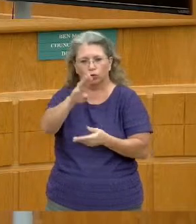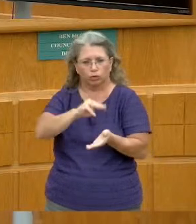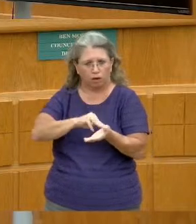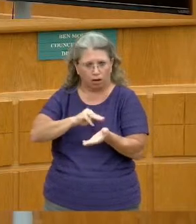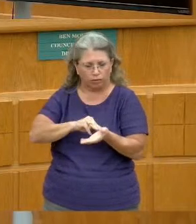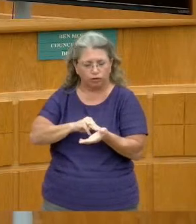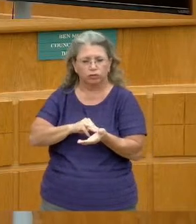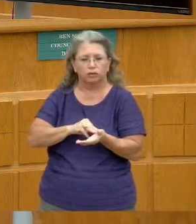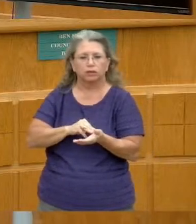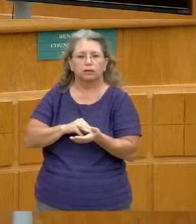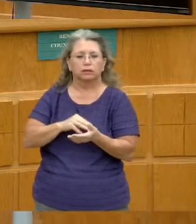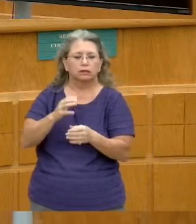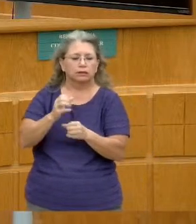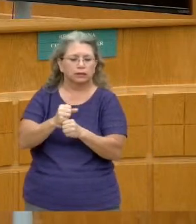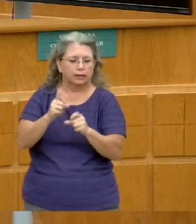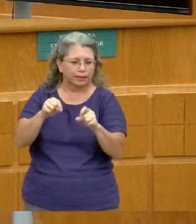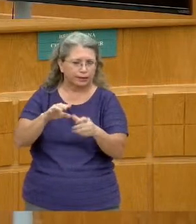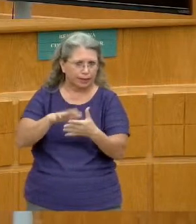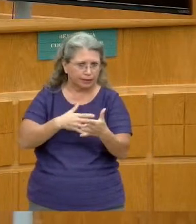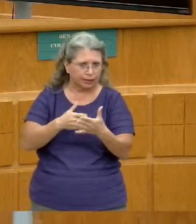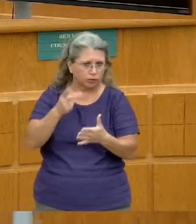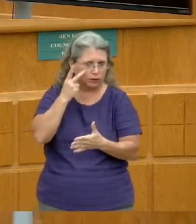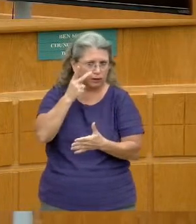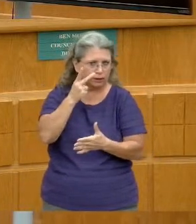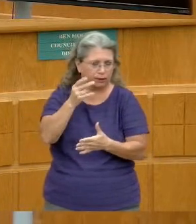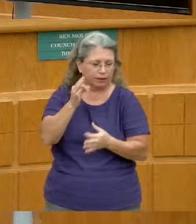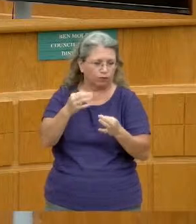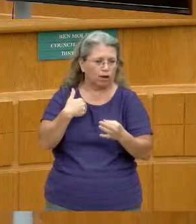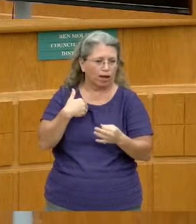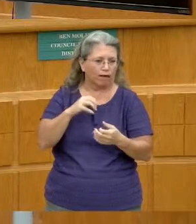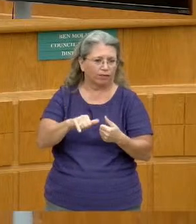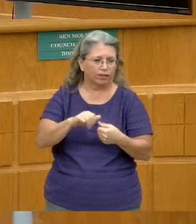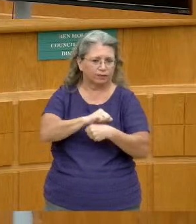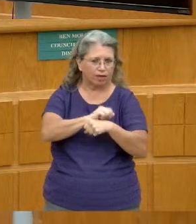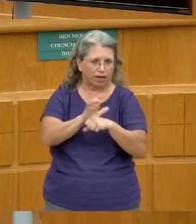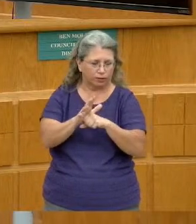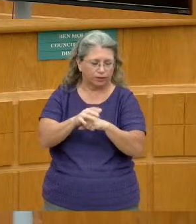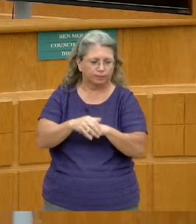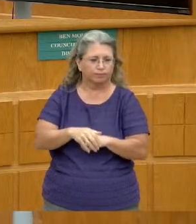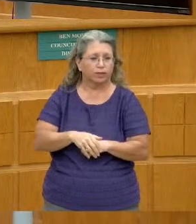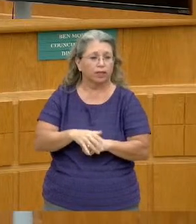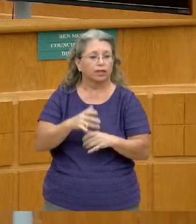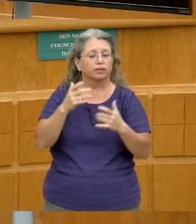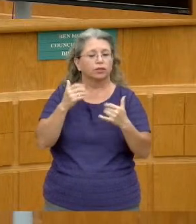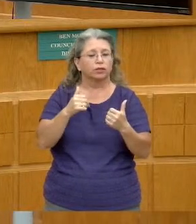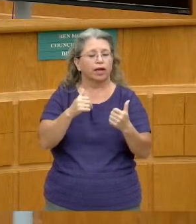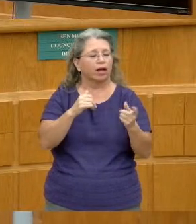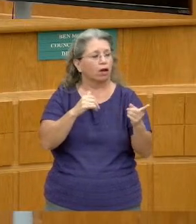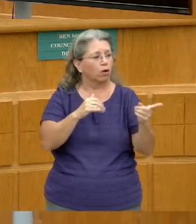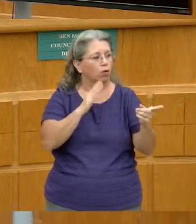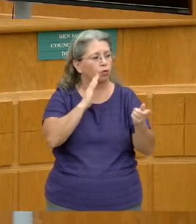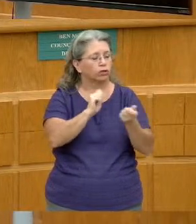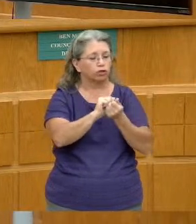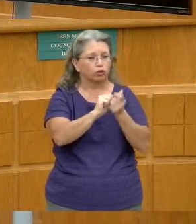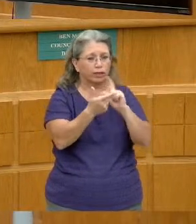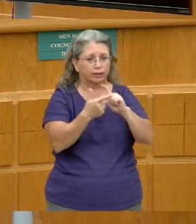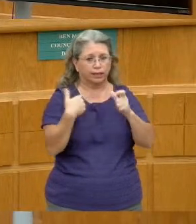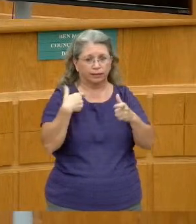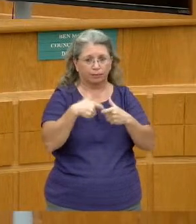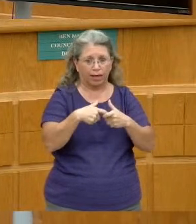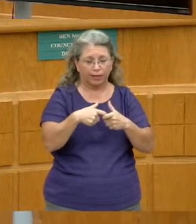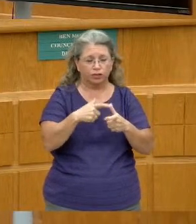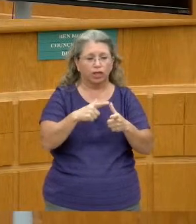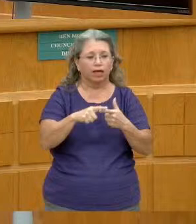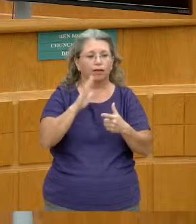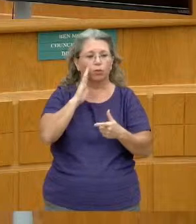to see if you have the virus or not. Okay, so with that, Gabby's going to do some translating, and then we're going to watch a video from